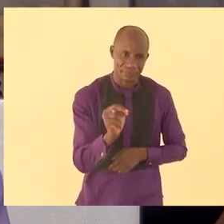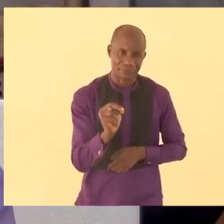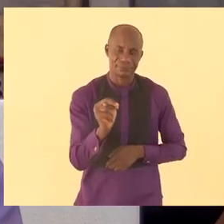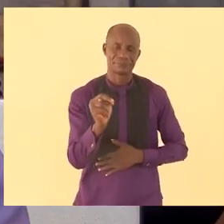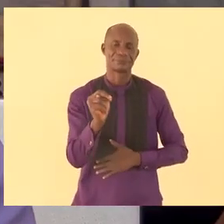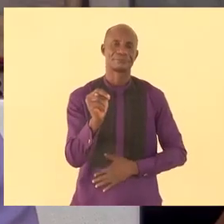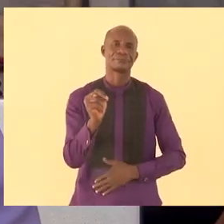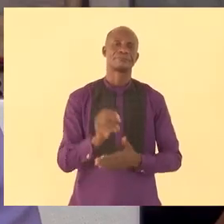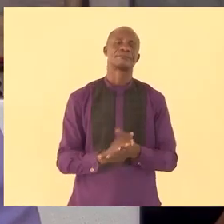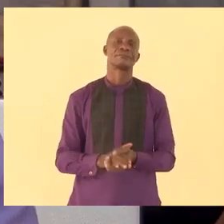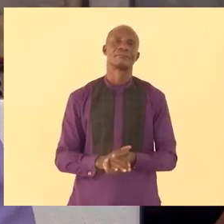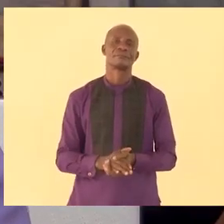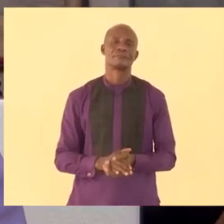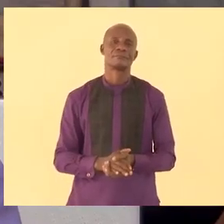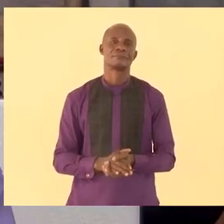B-E-I-N-G.